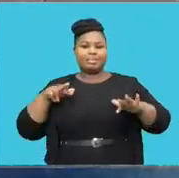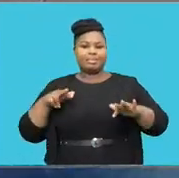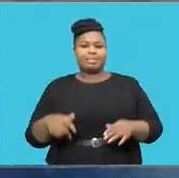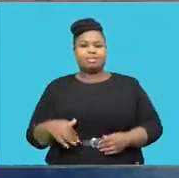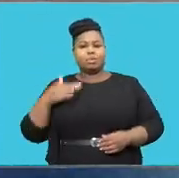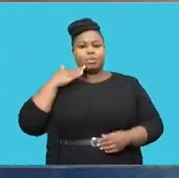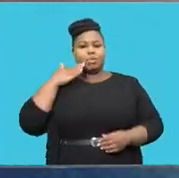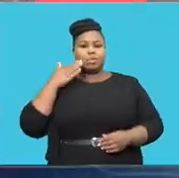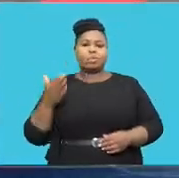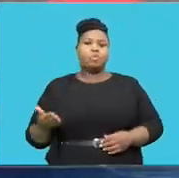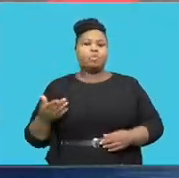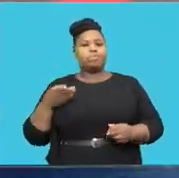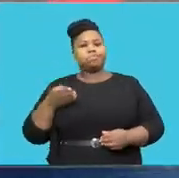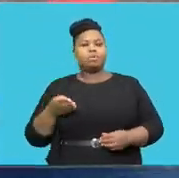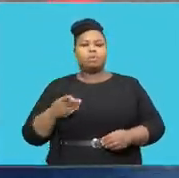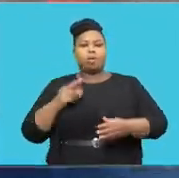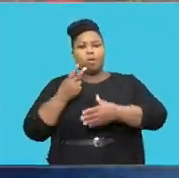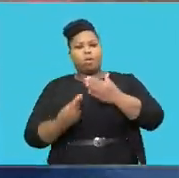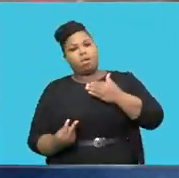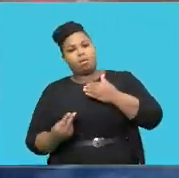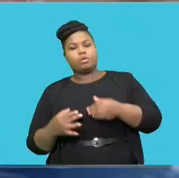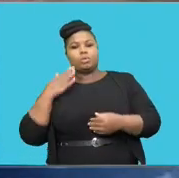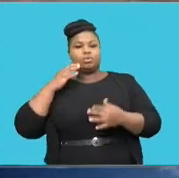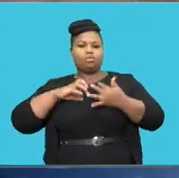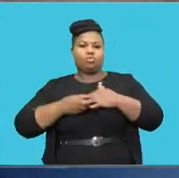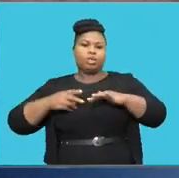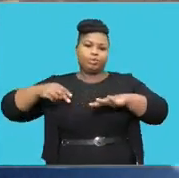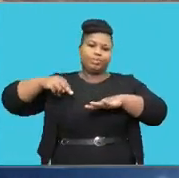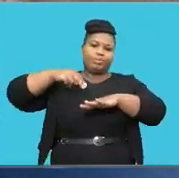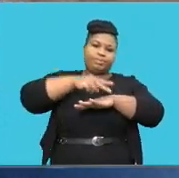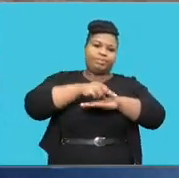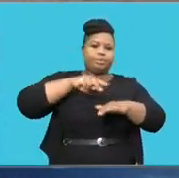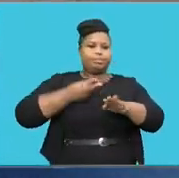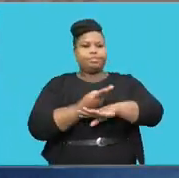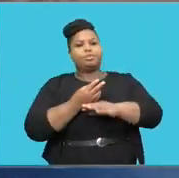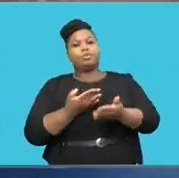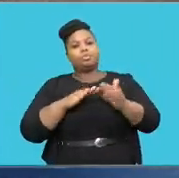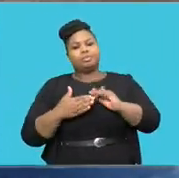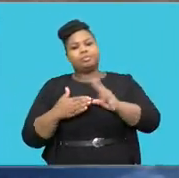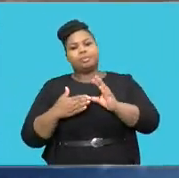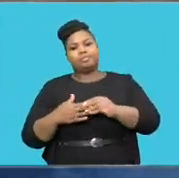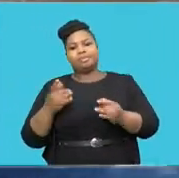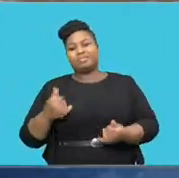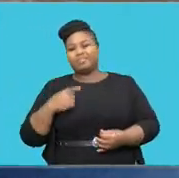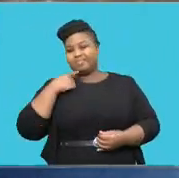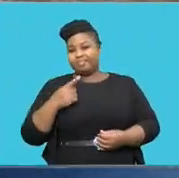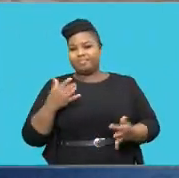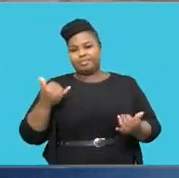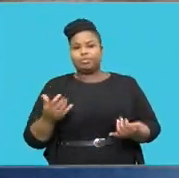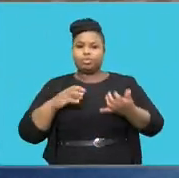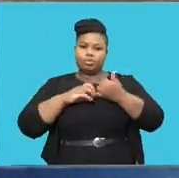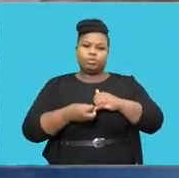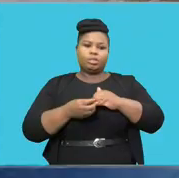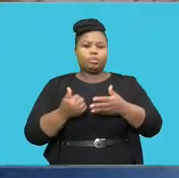a ile a thella le ho nwella nakong eo a neng a leka ho tshela molapo mo ba ahi ba ileng ba elelwa kotsi ena ba lekileng